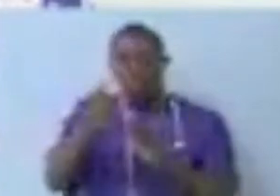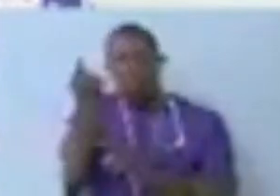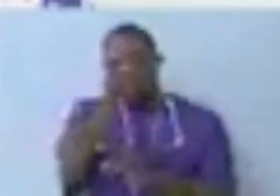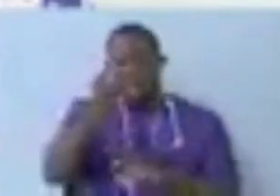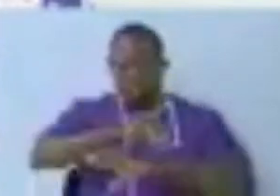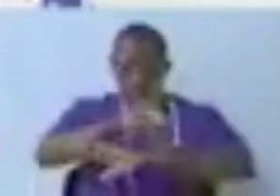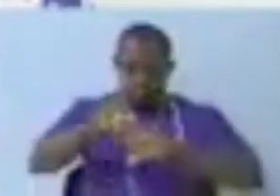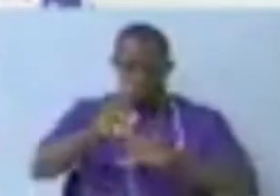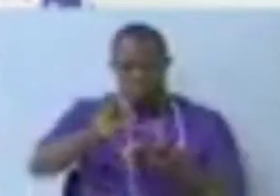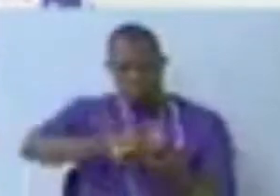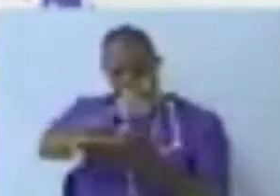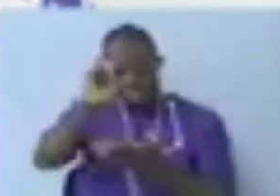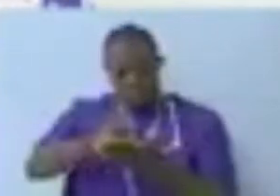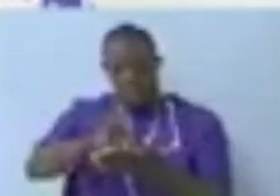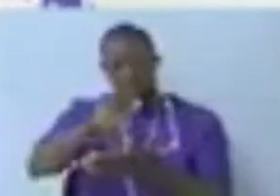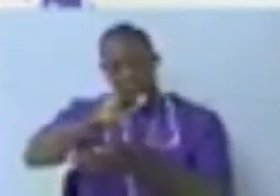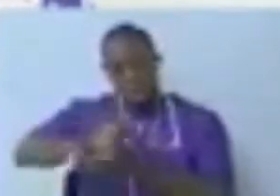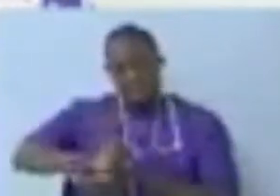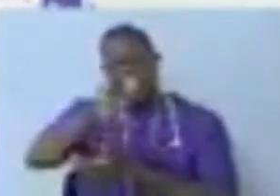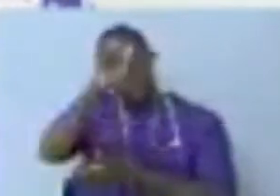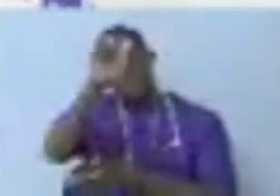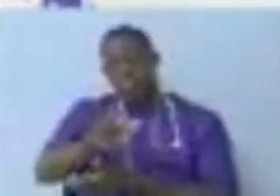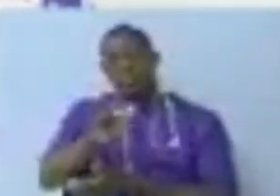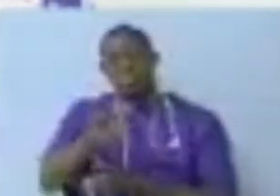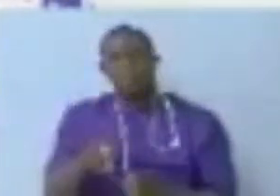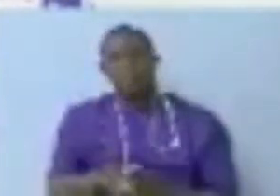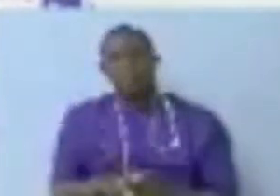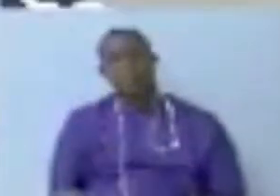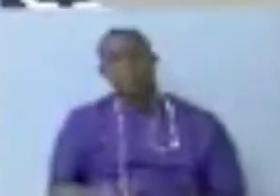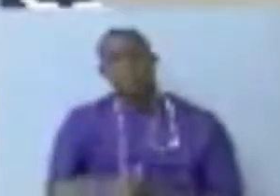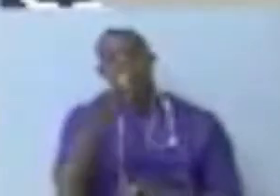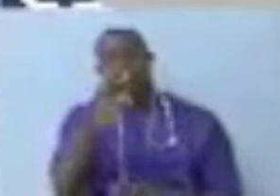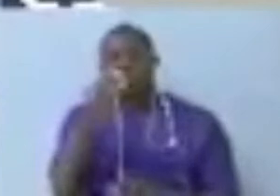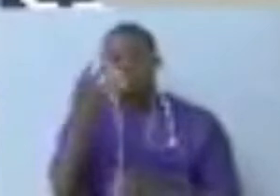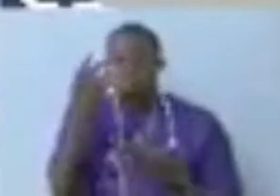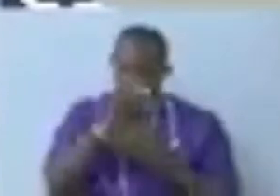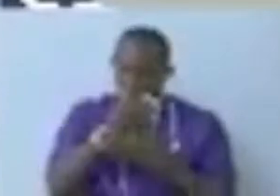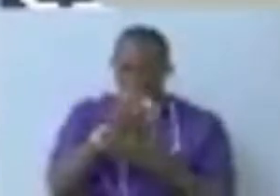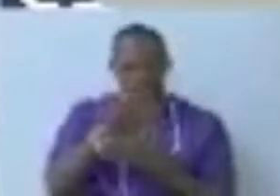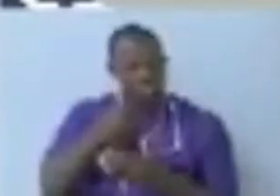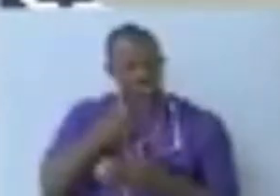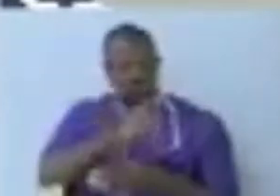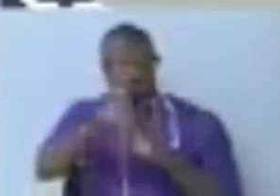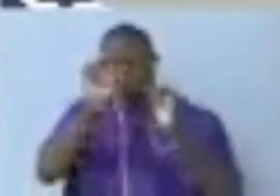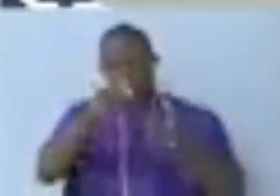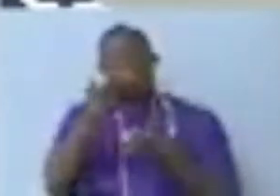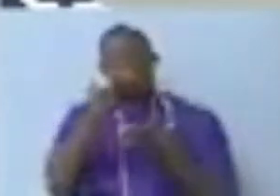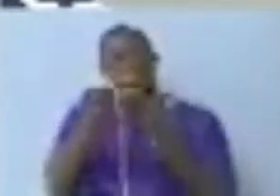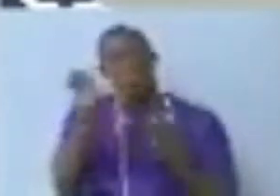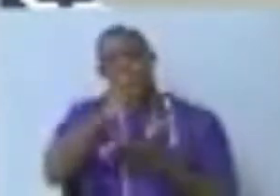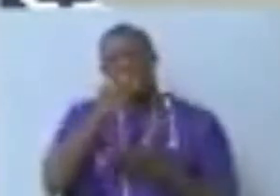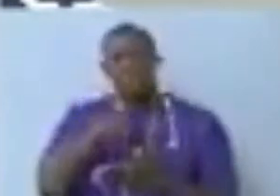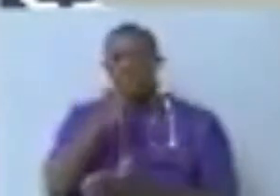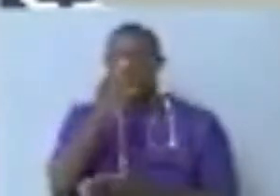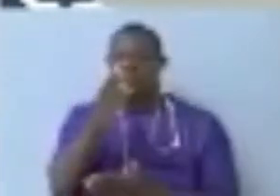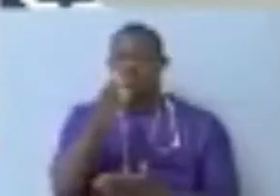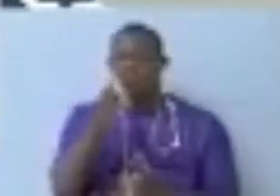And also dula damansa sign no priyama bawal. Interrupting me, I cannot finish what I want to say. And you cannot, in which case,